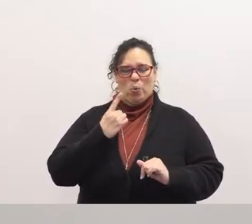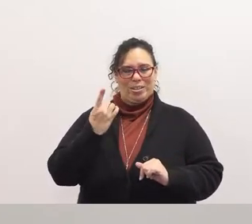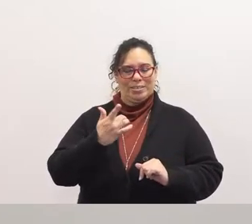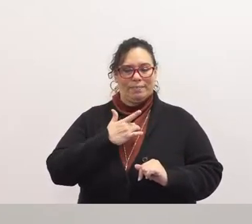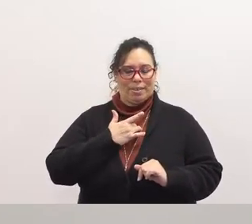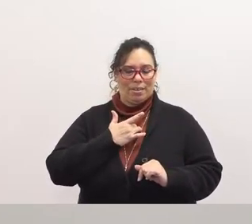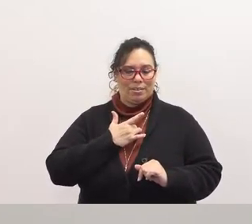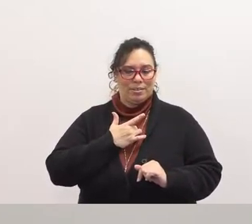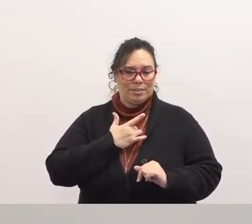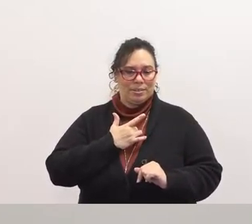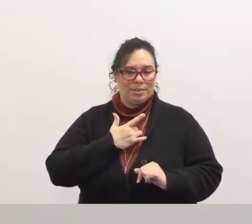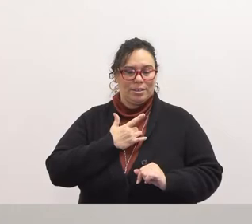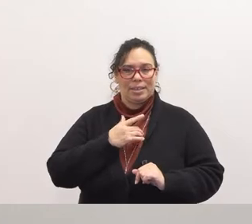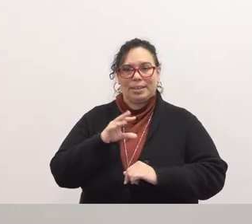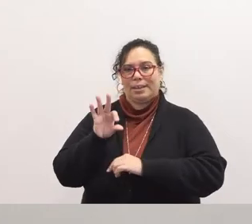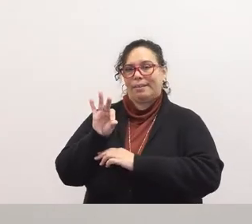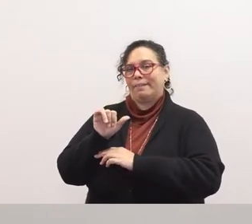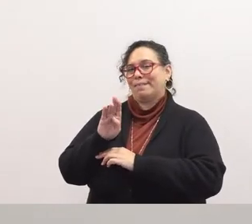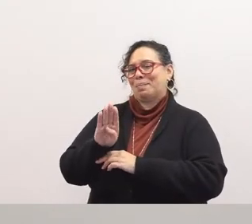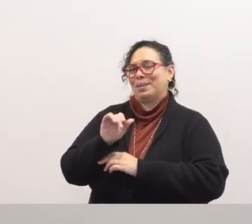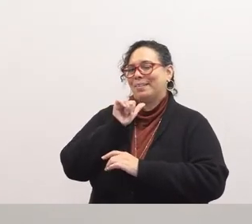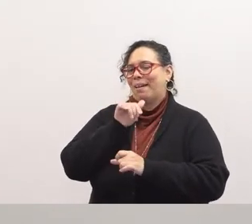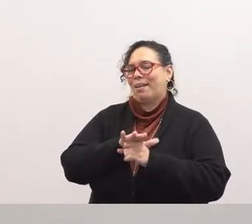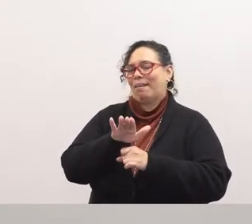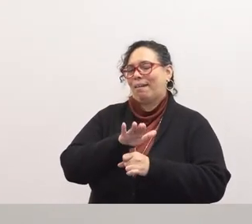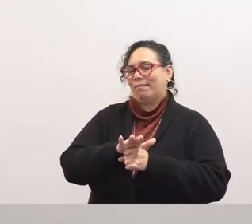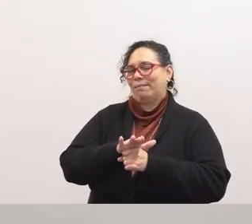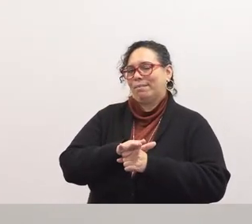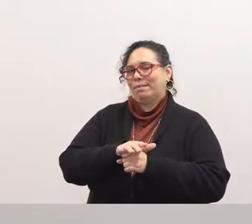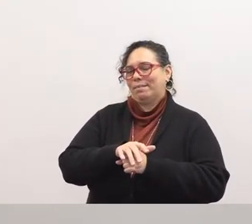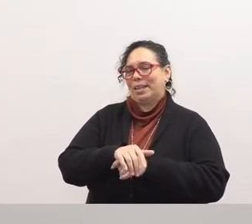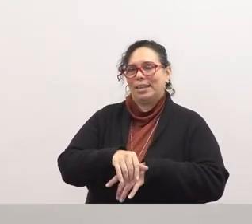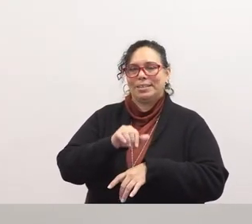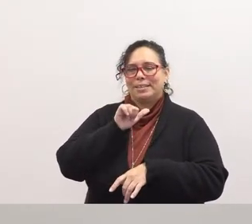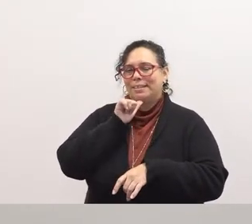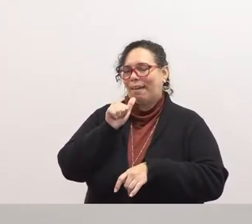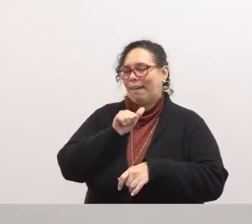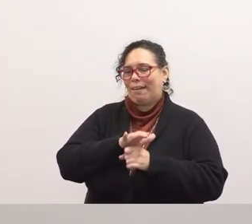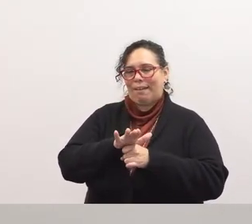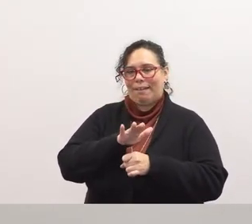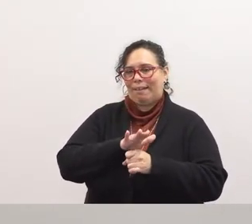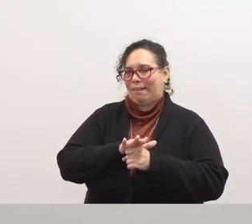that February is not enough, and not only is it not enough, but